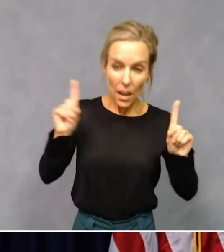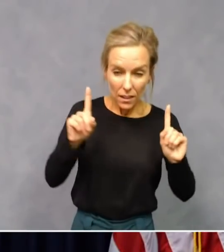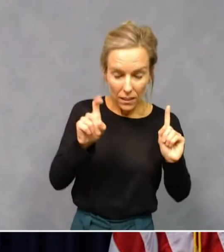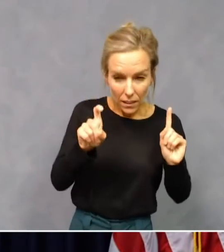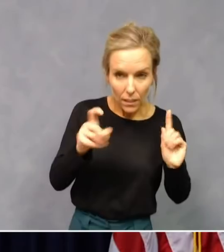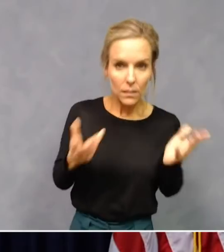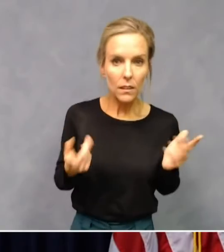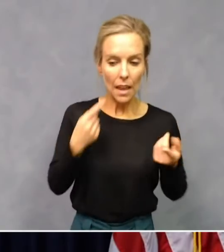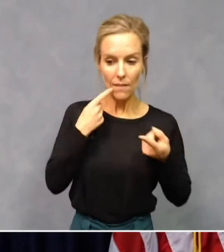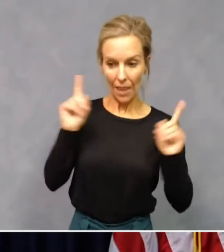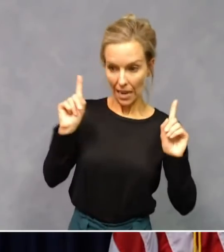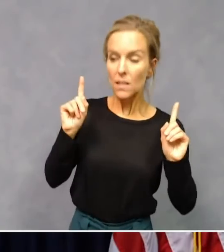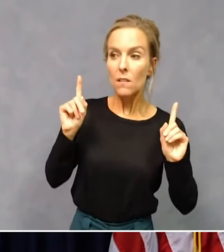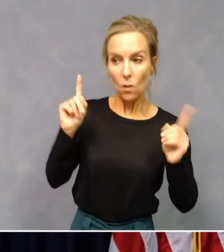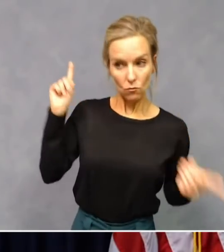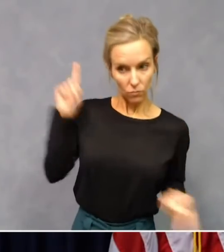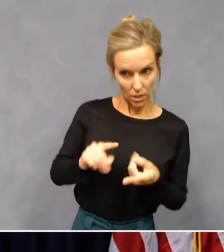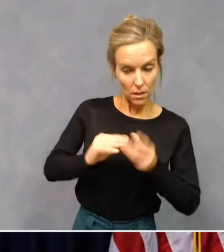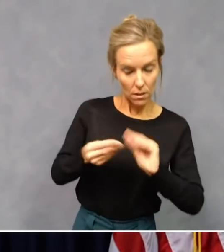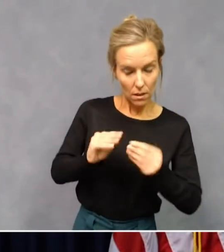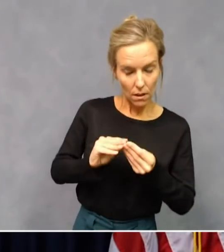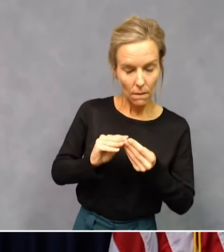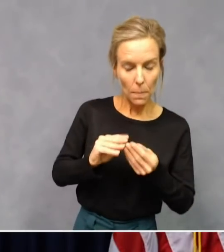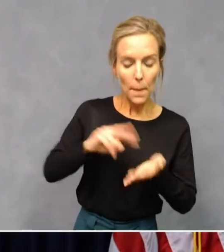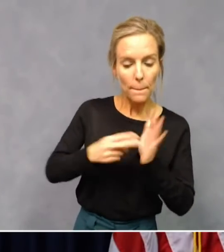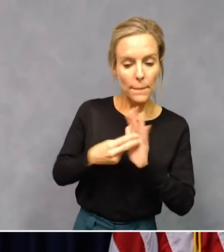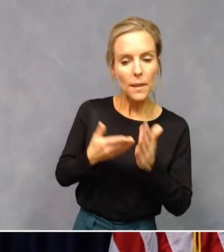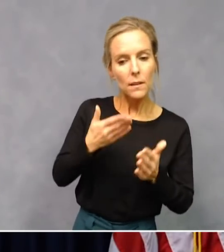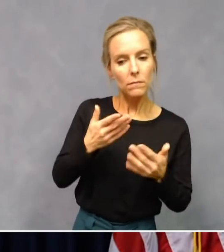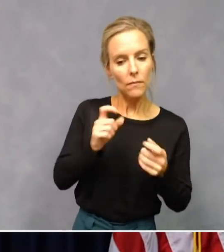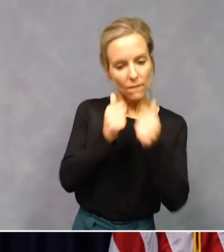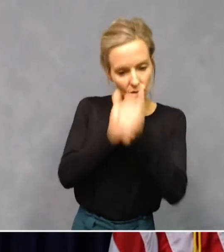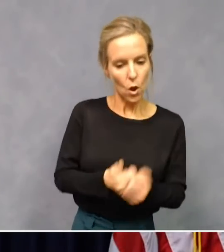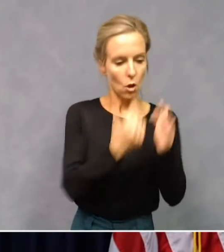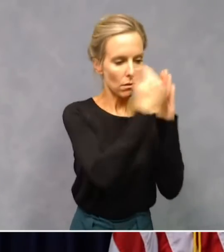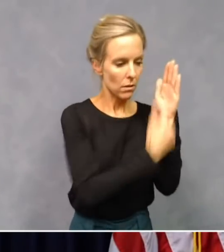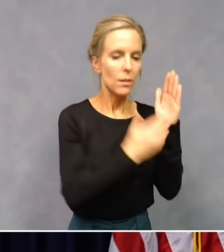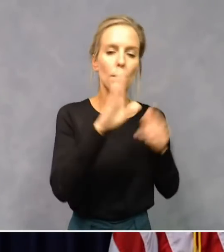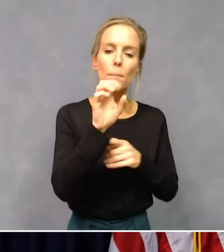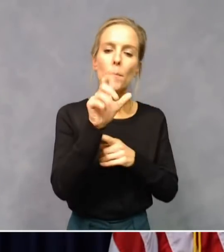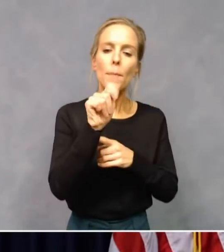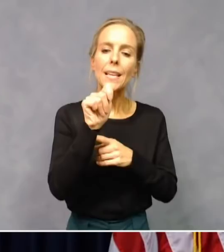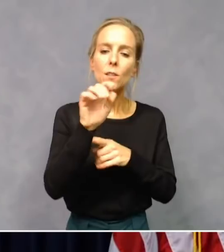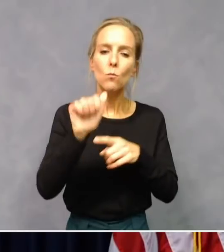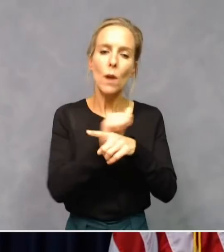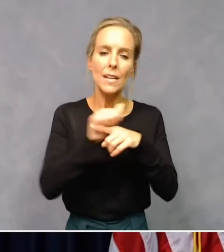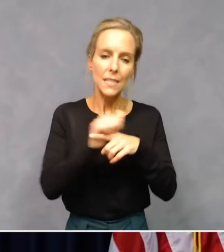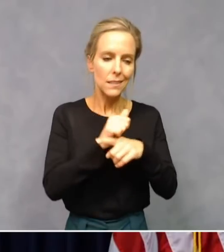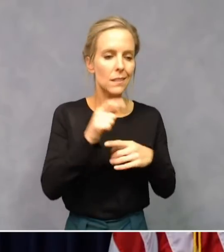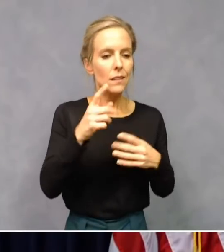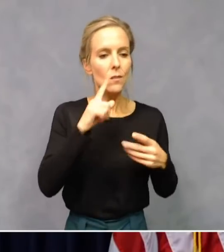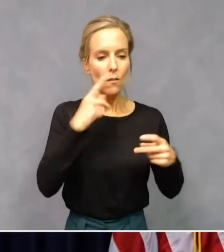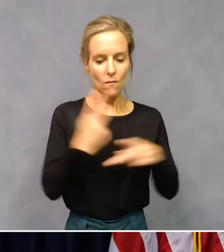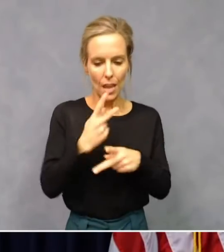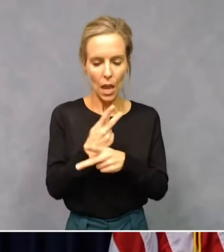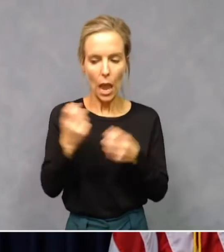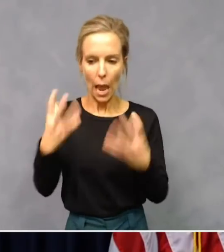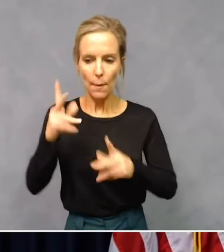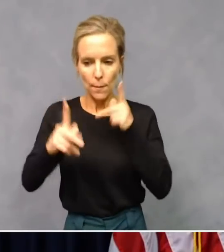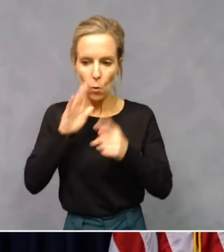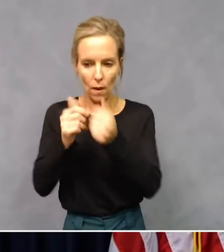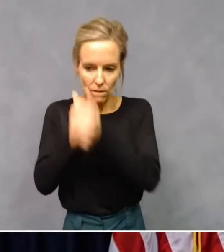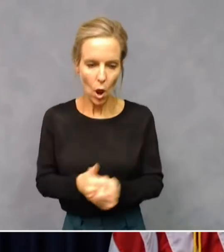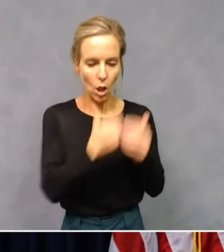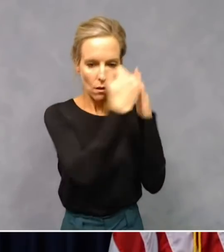effectiveness is best practices. They can be rules, regulations, recommendations, times the number of people who will follow them. So we're always